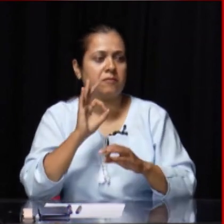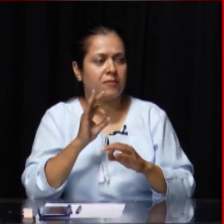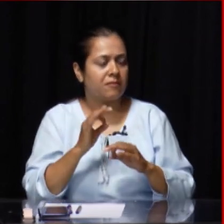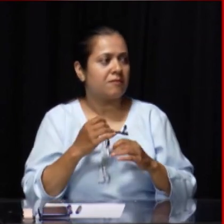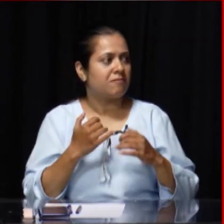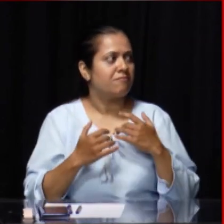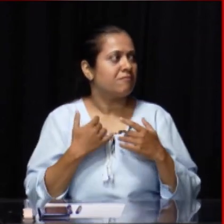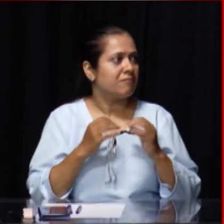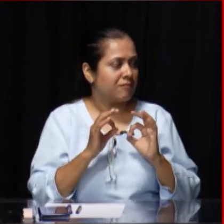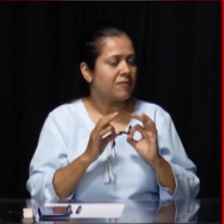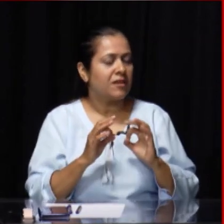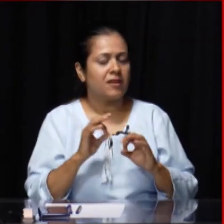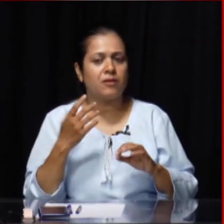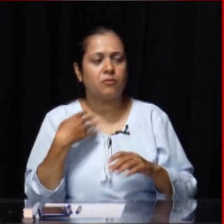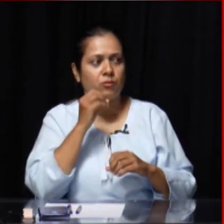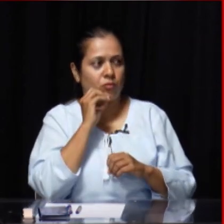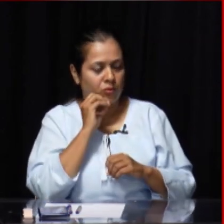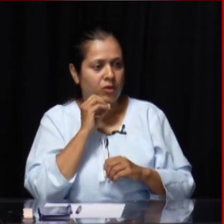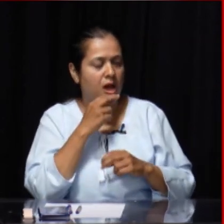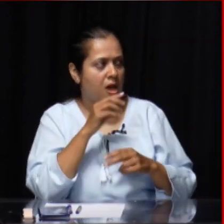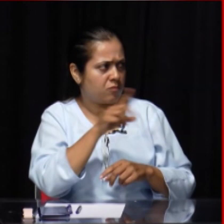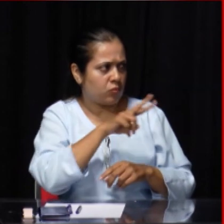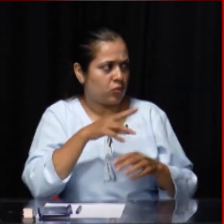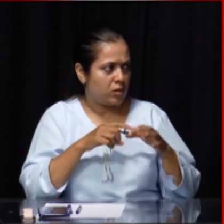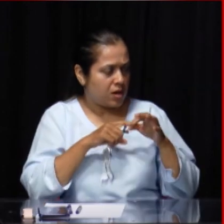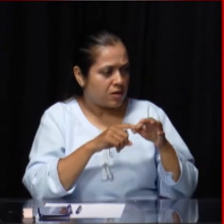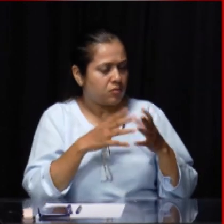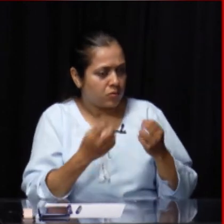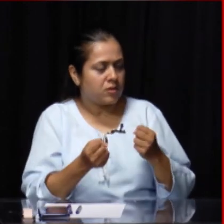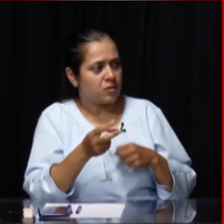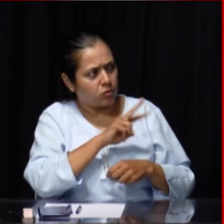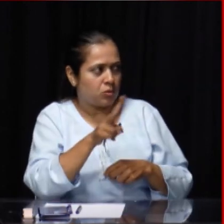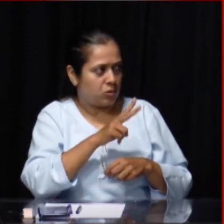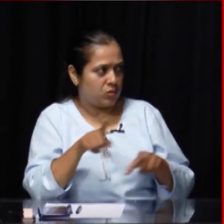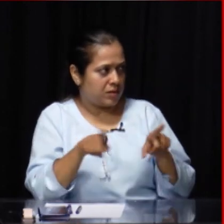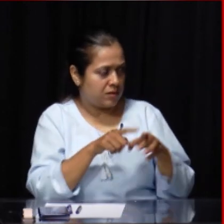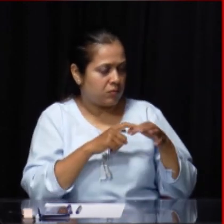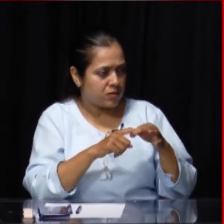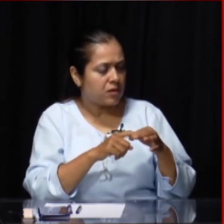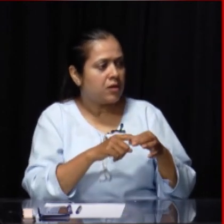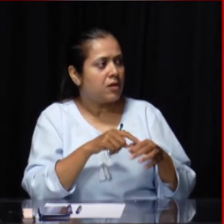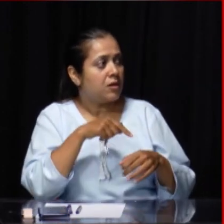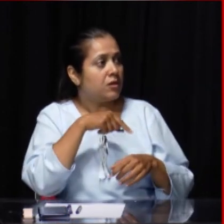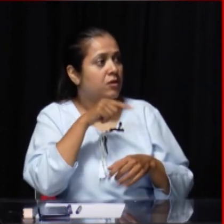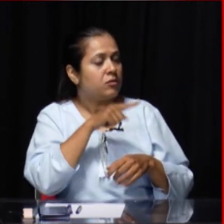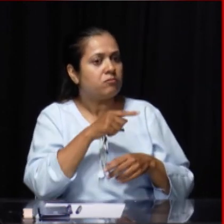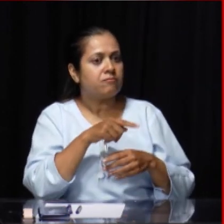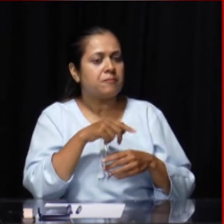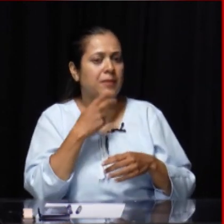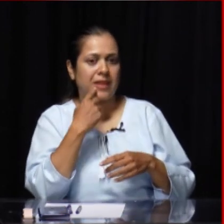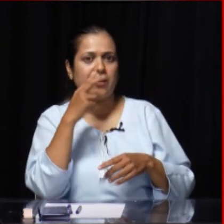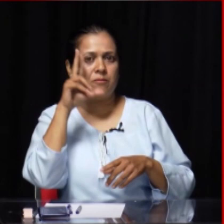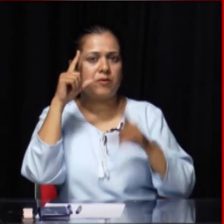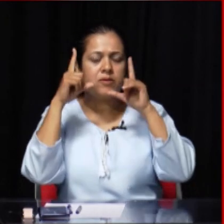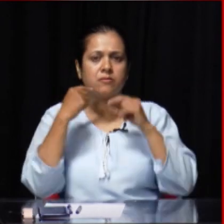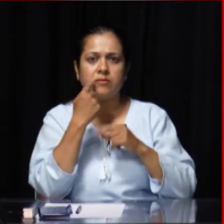very, very interesting, because one thing I want to ask both Prasad as well as Gaurish, do you all read lips? We